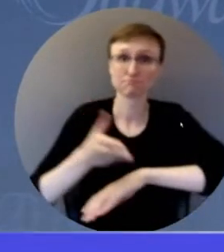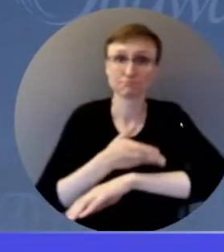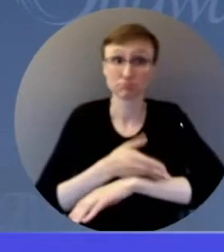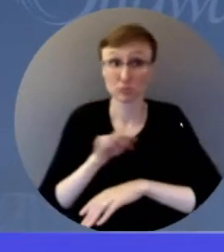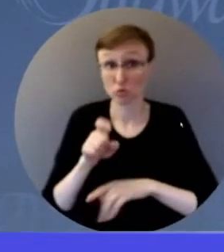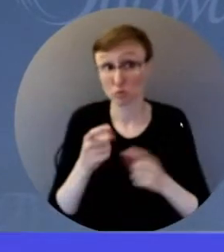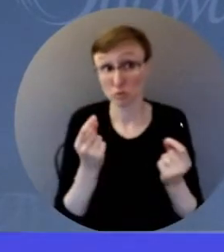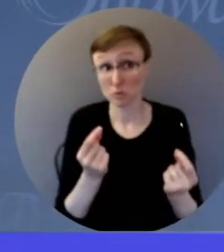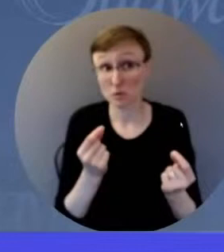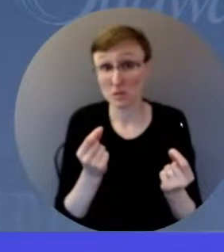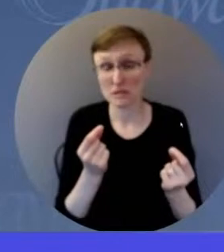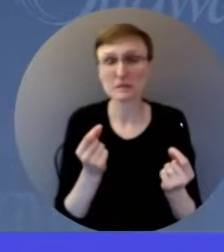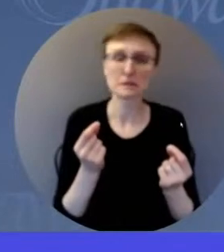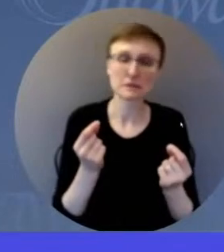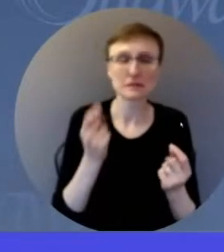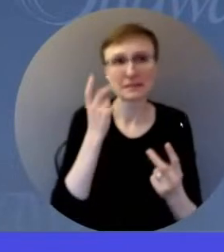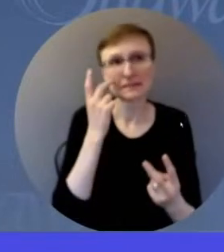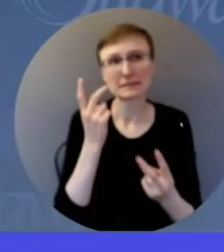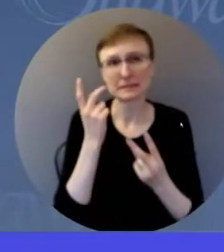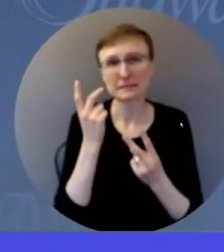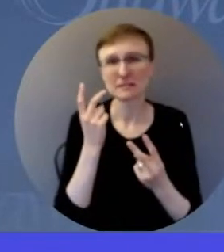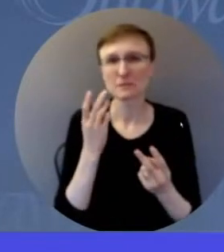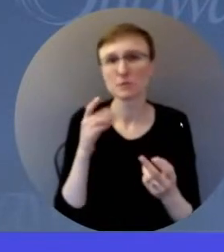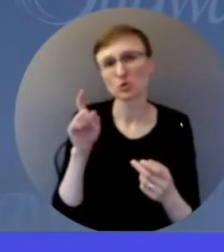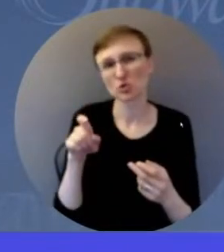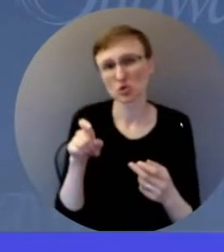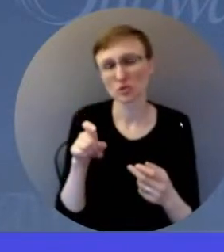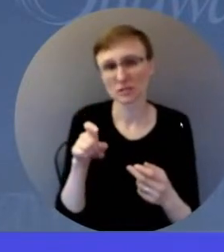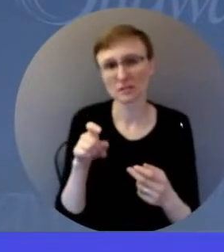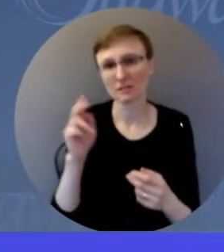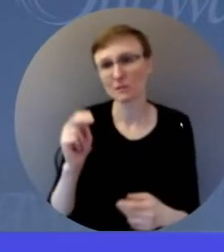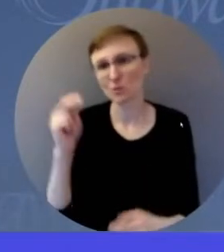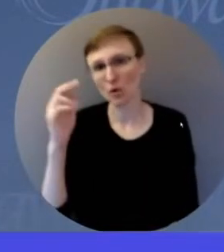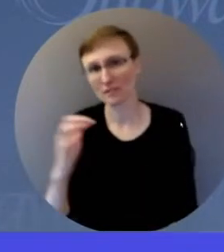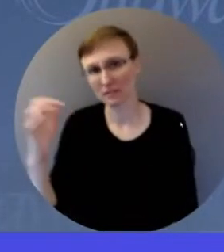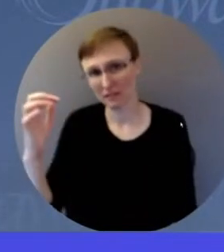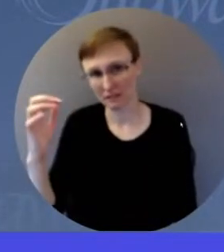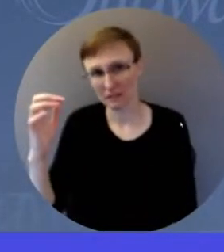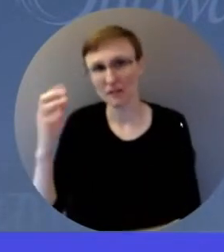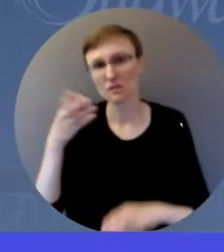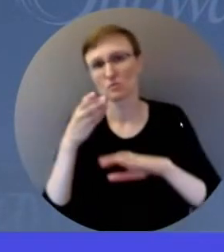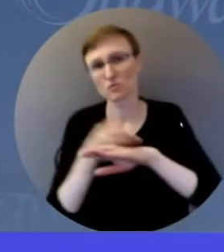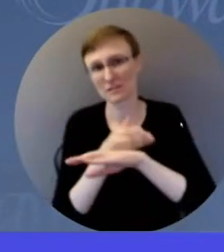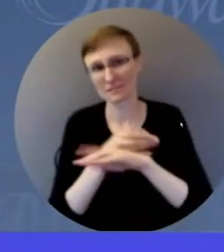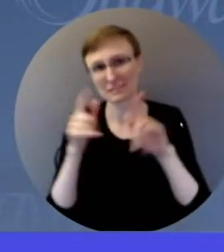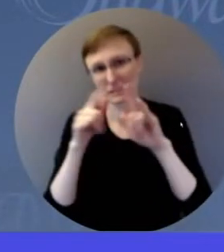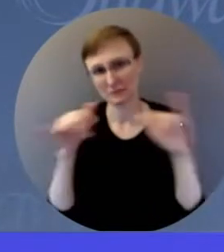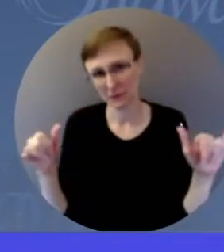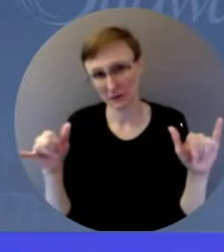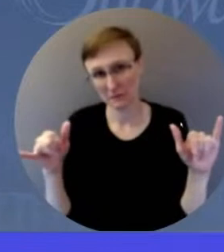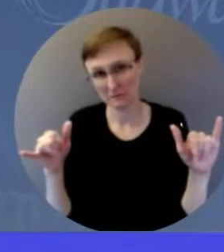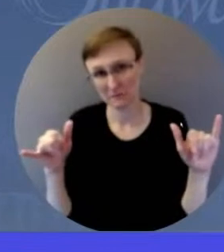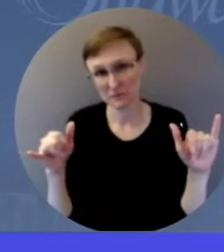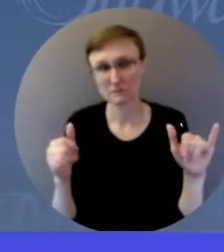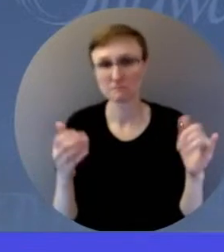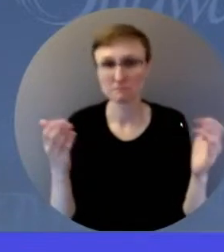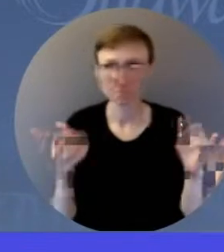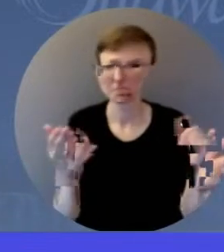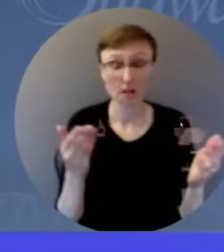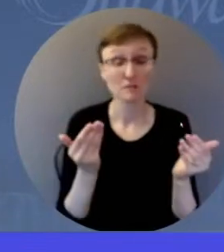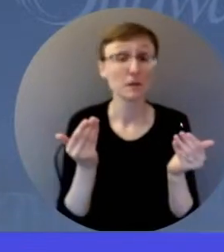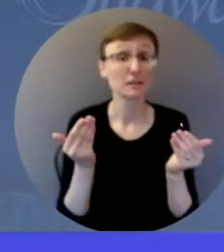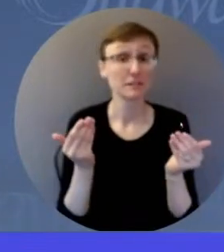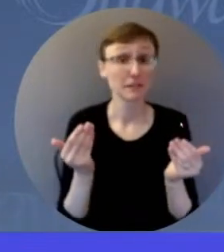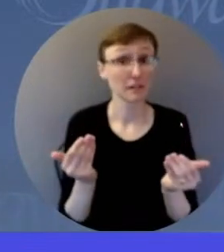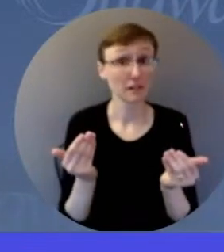north side stands Civic Center renovation at the same time. And we also recognize now that we need